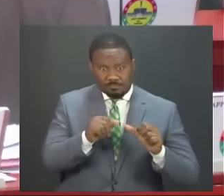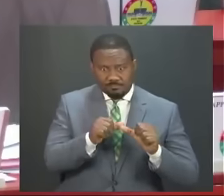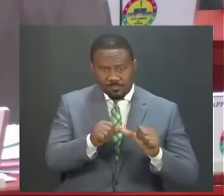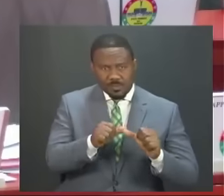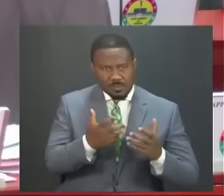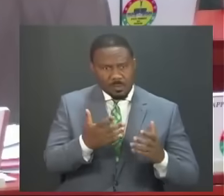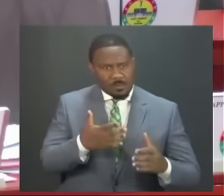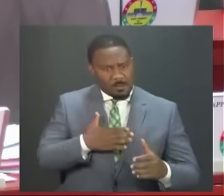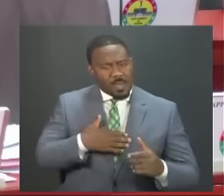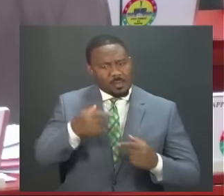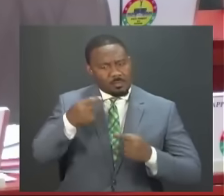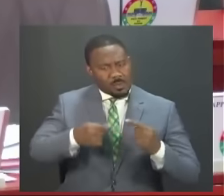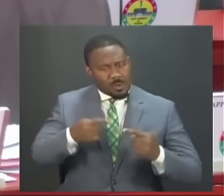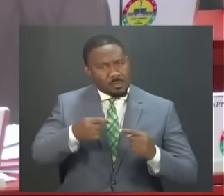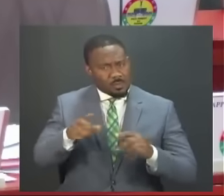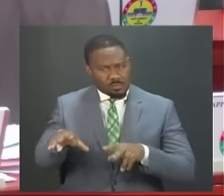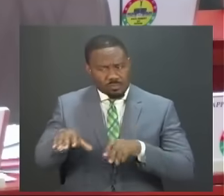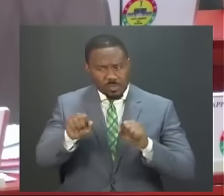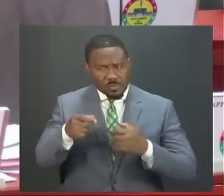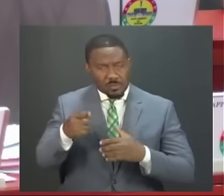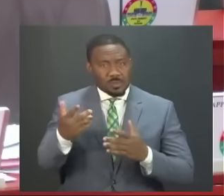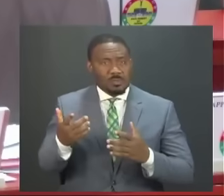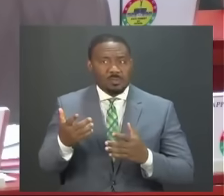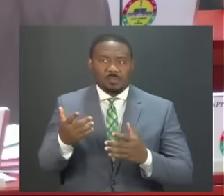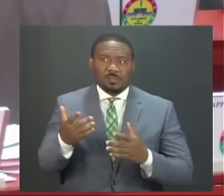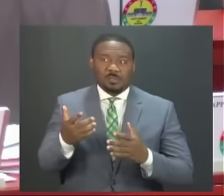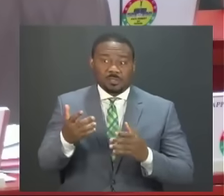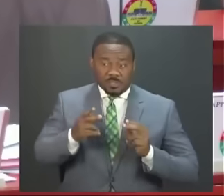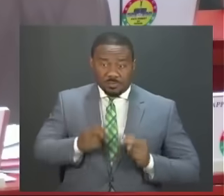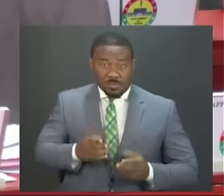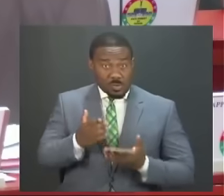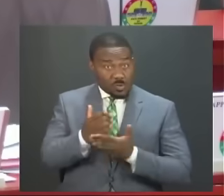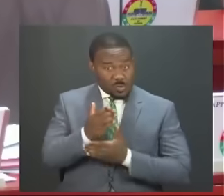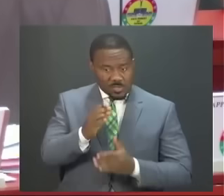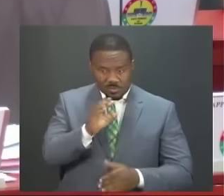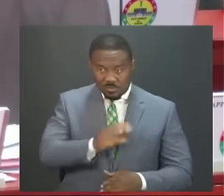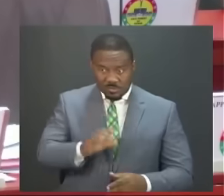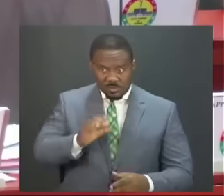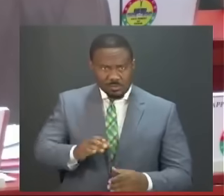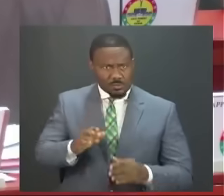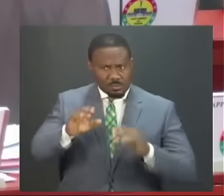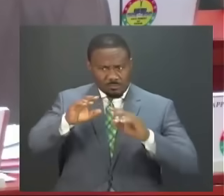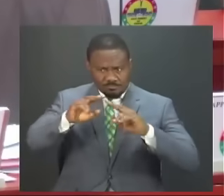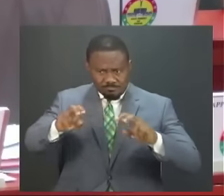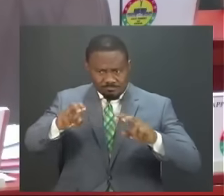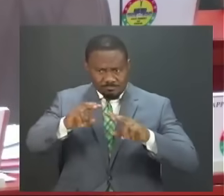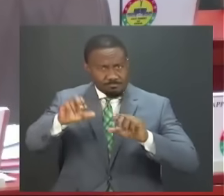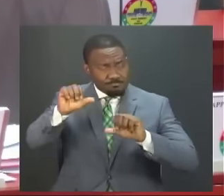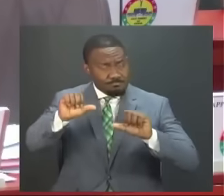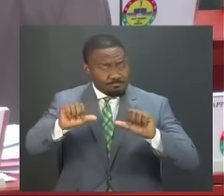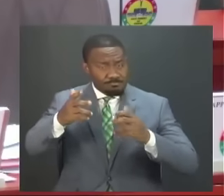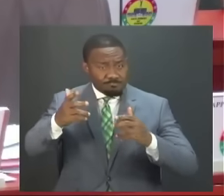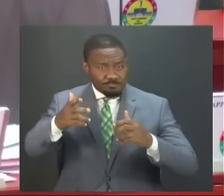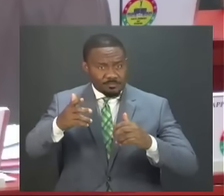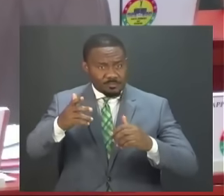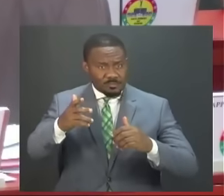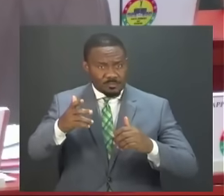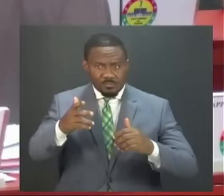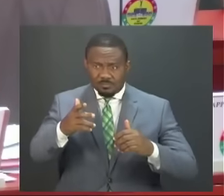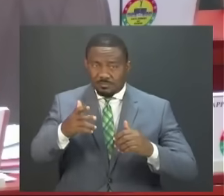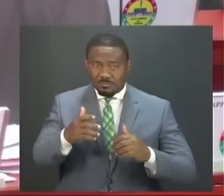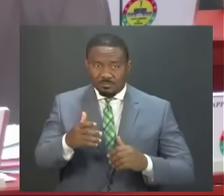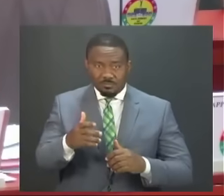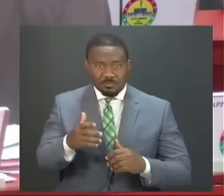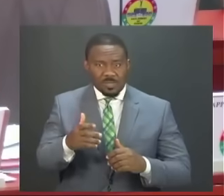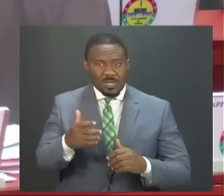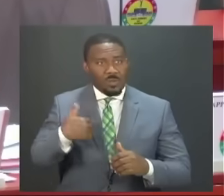the matter and referring it to our Human Rights Committee to inquire into. We'll be interfering with the work of